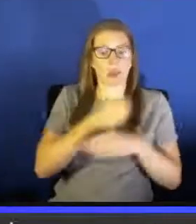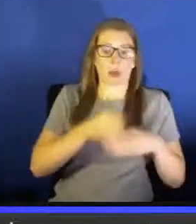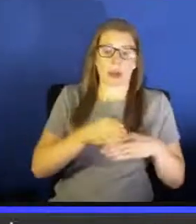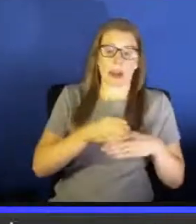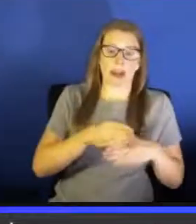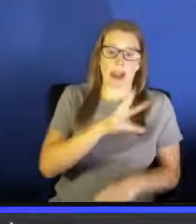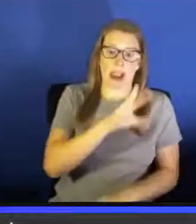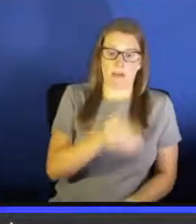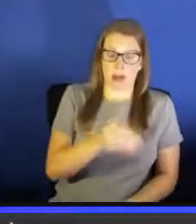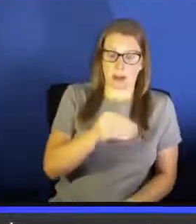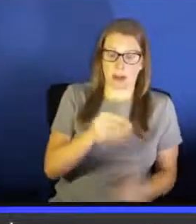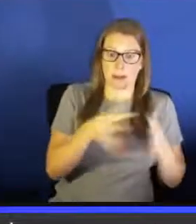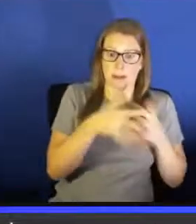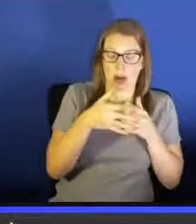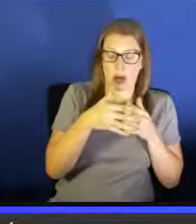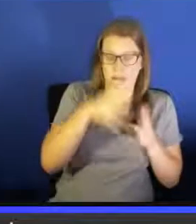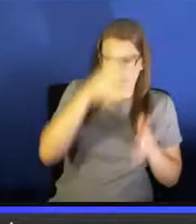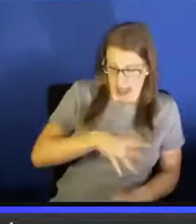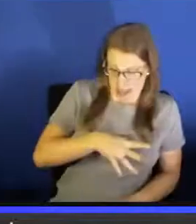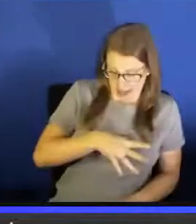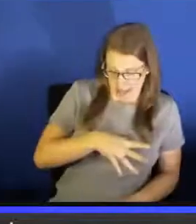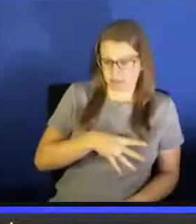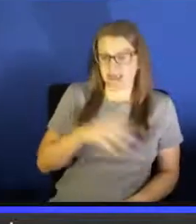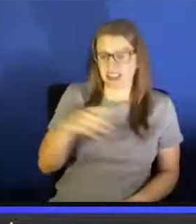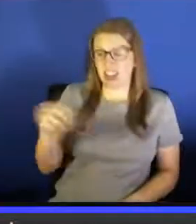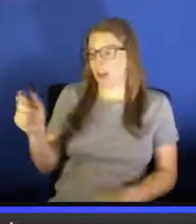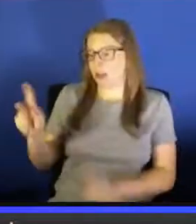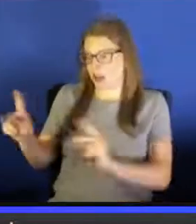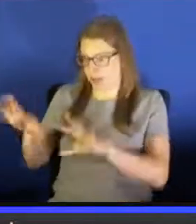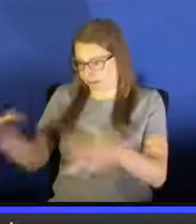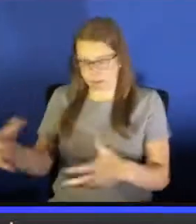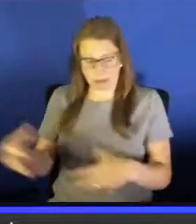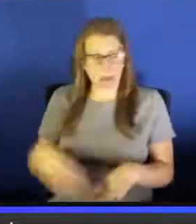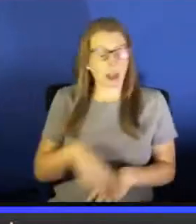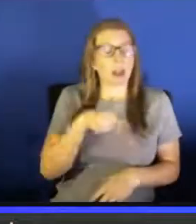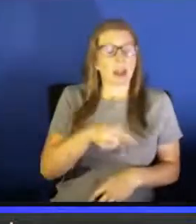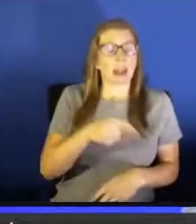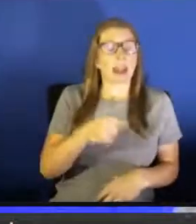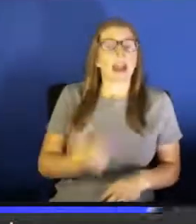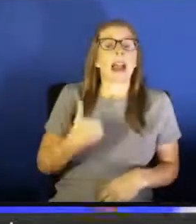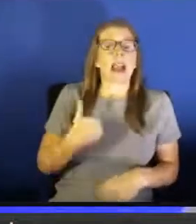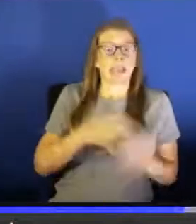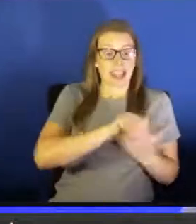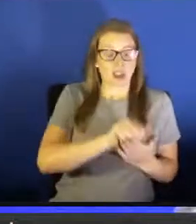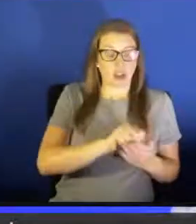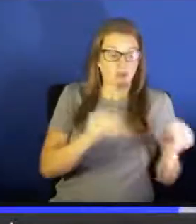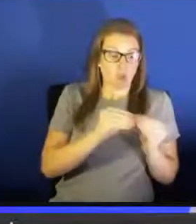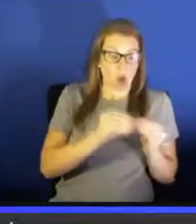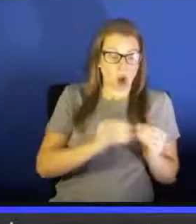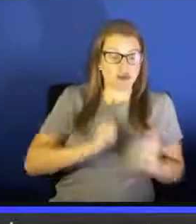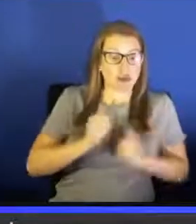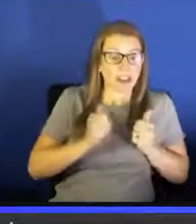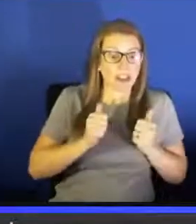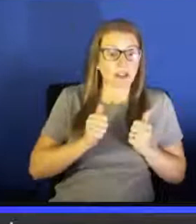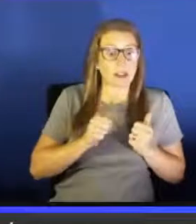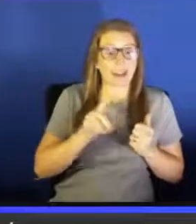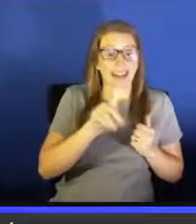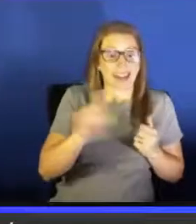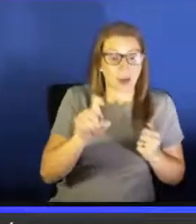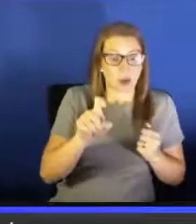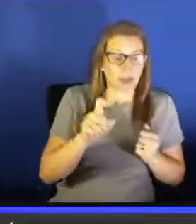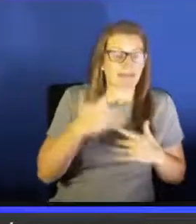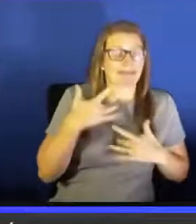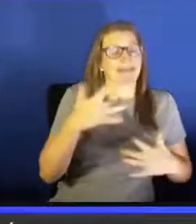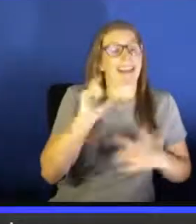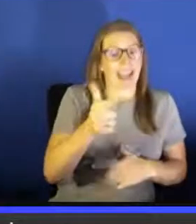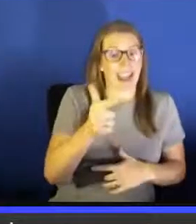and the rest of the population. And African American men have cancers which are more aggressive, diagnosed at a later stage, and even stage for